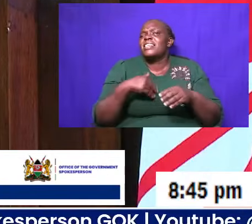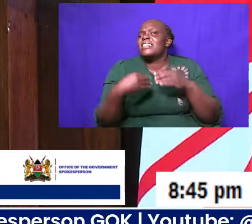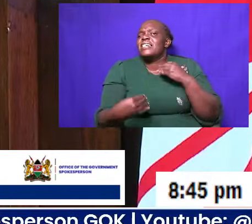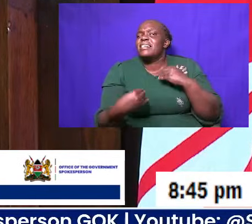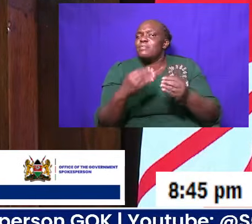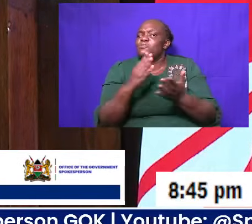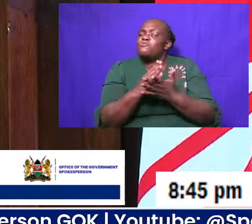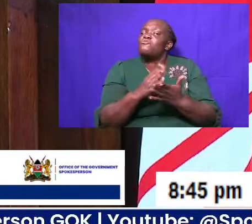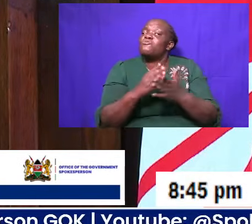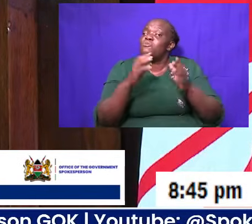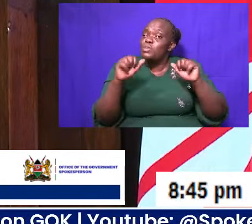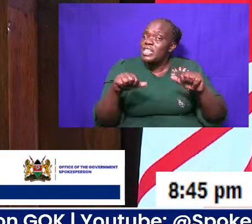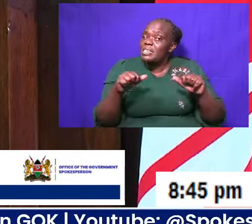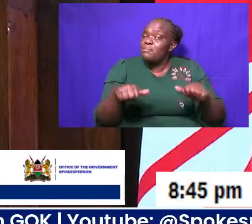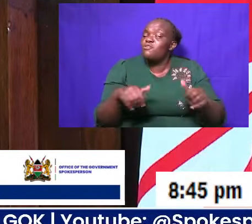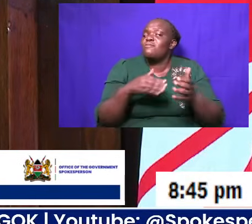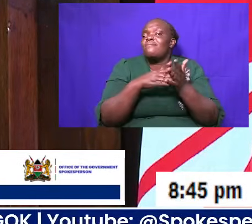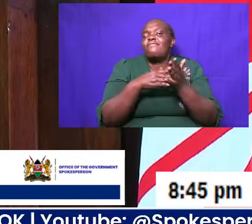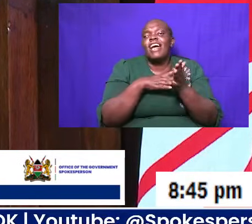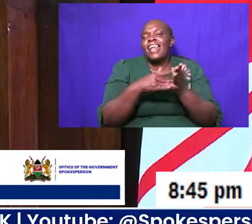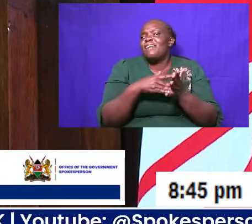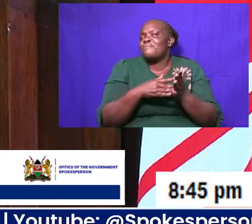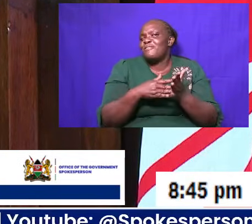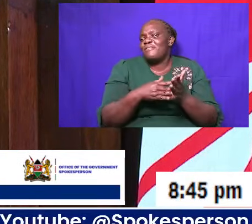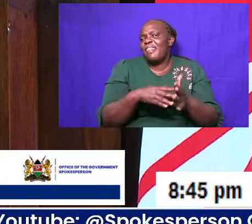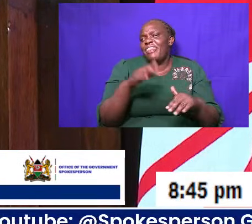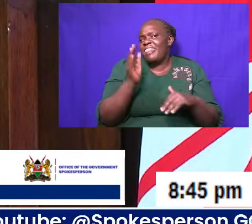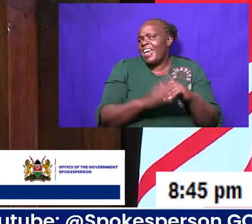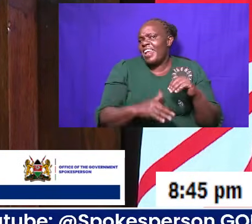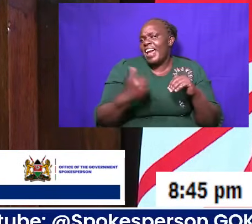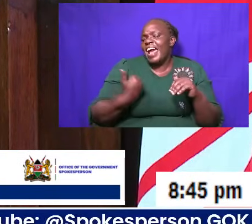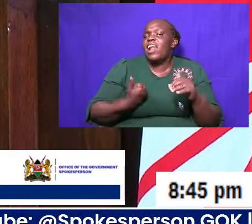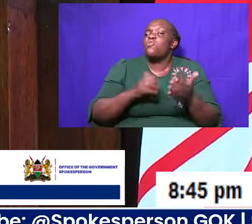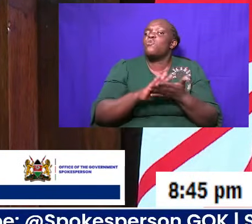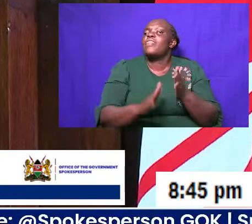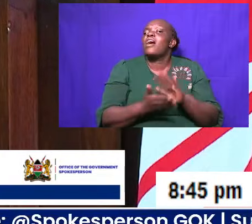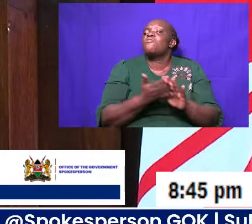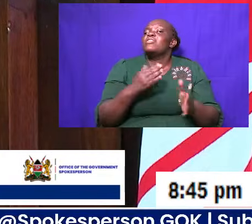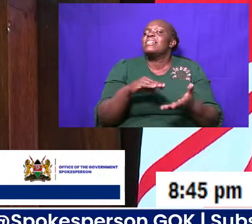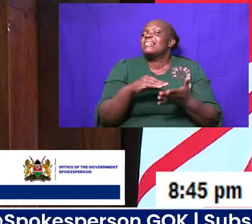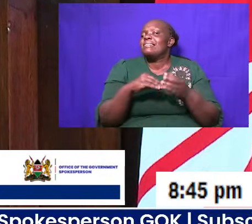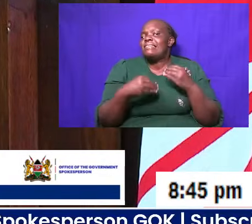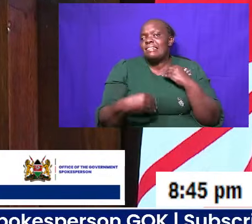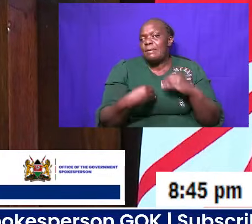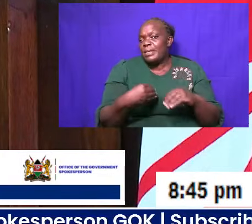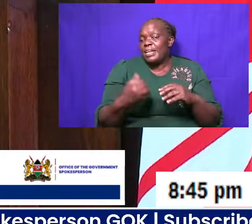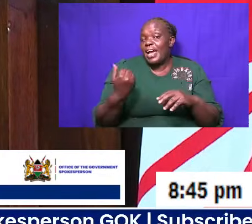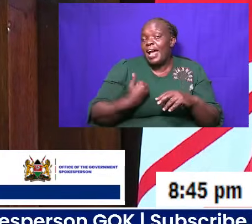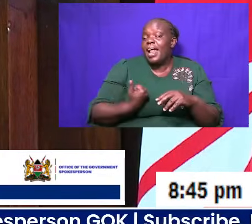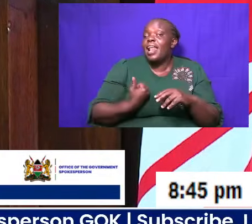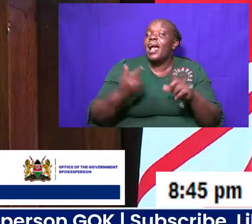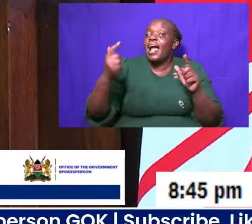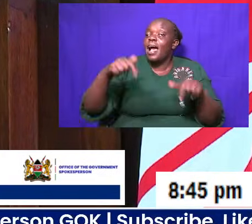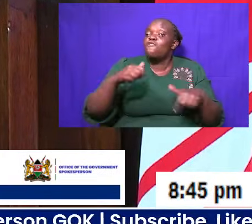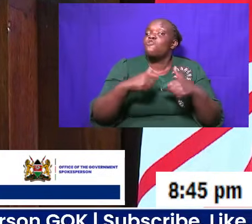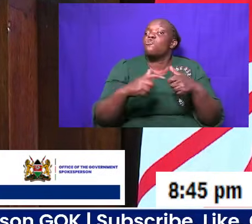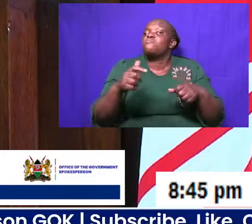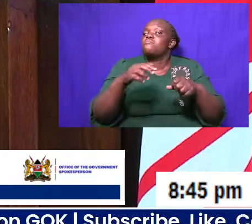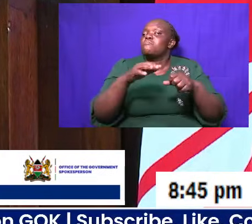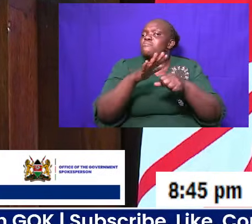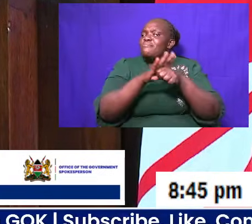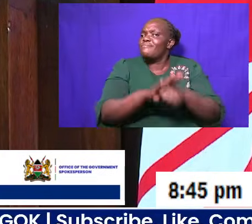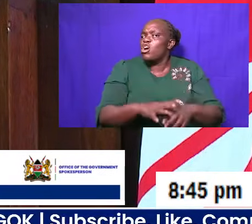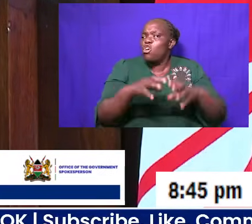is more vulnerable than a girl without disability, isn't it? A girl who comes from minority and